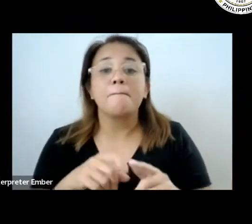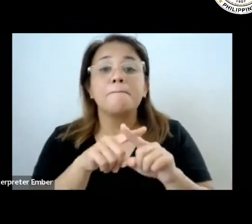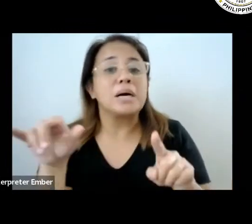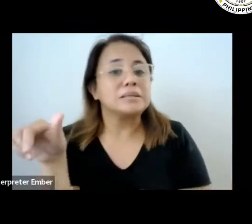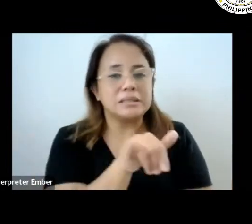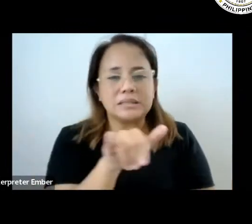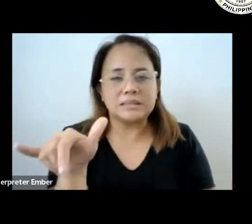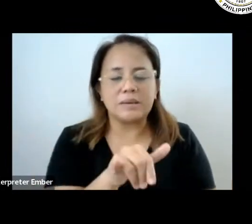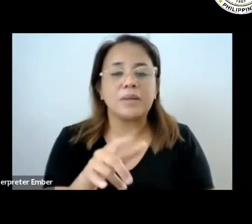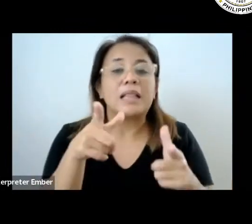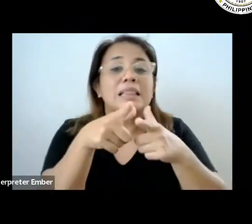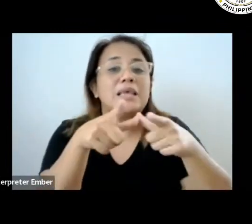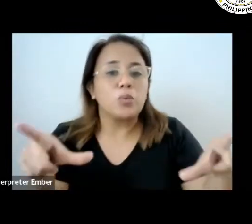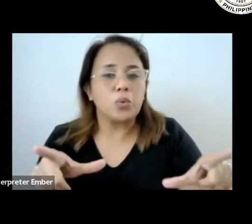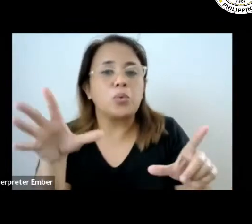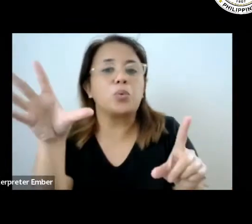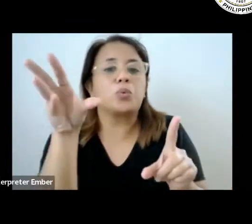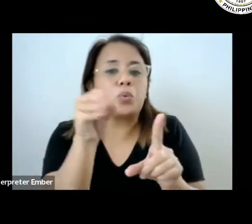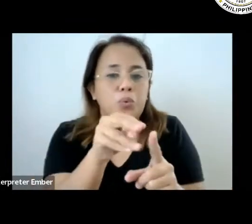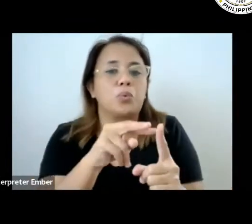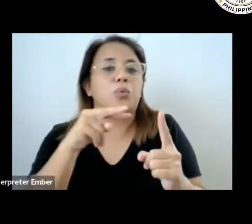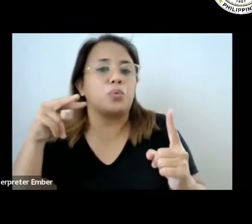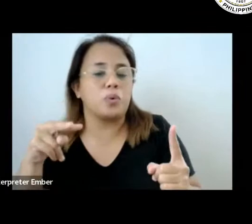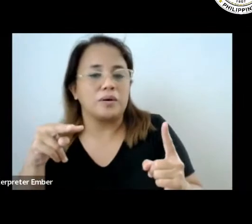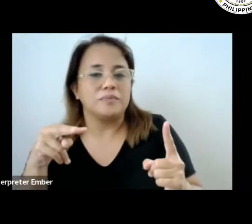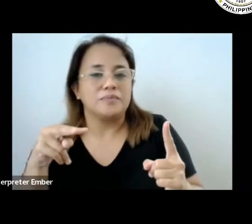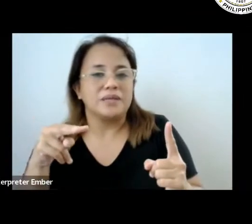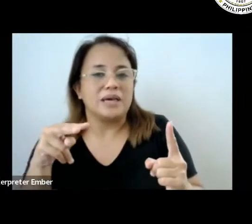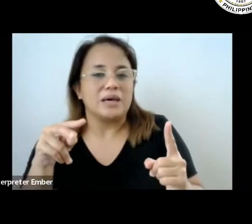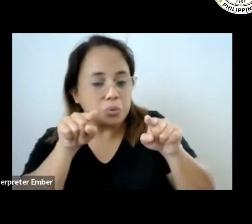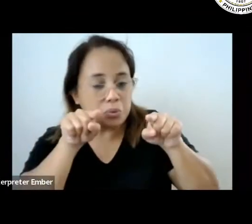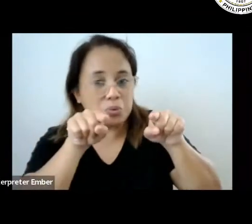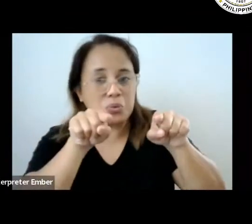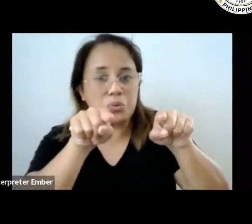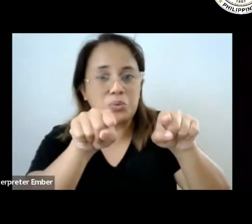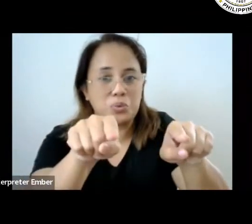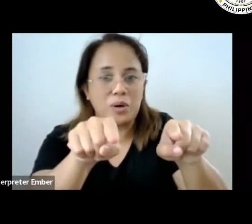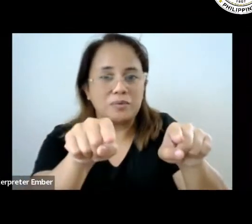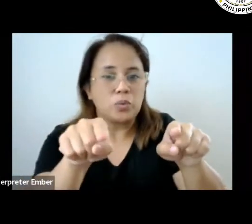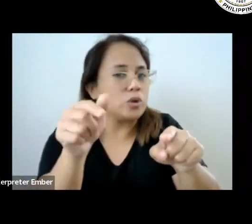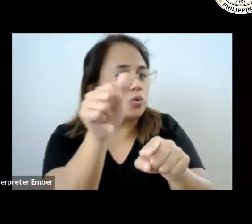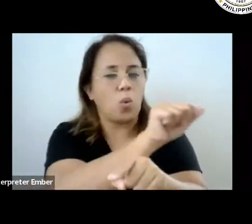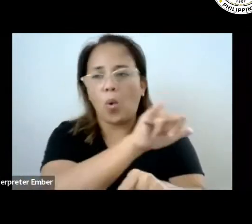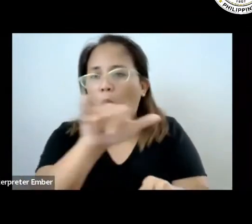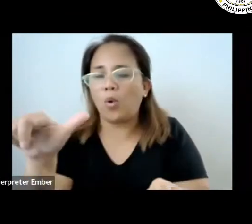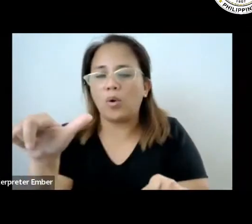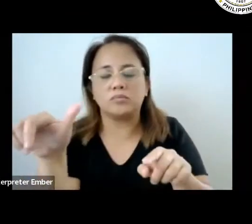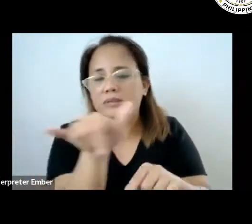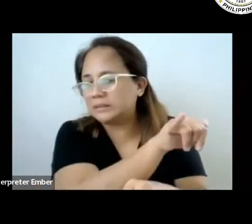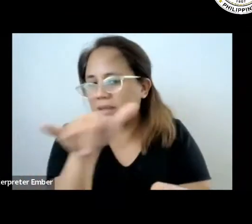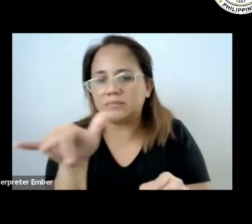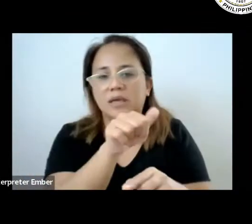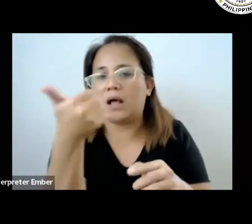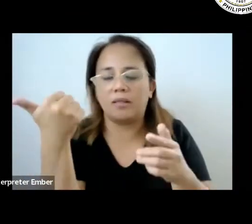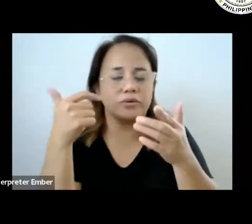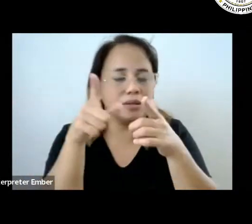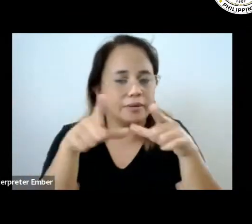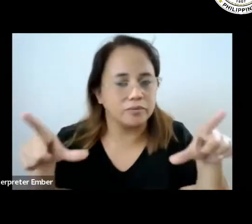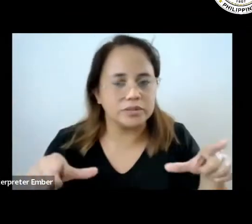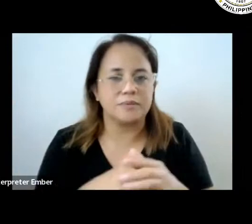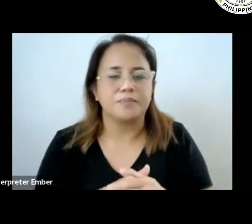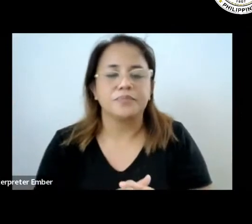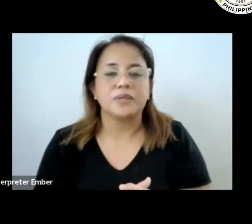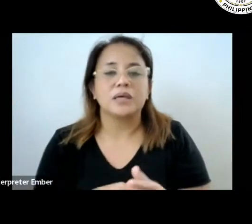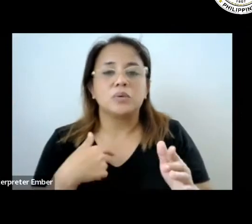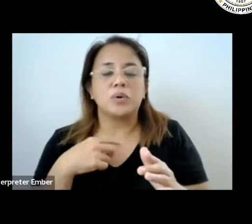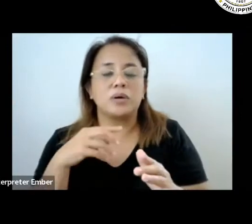in a linguistic cultural context on par with all other languages. The traditional view of deafness